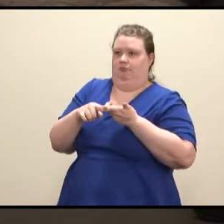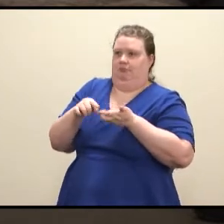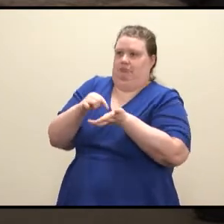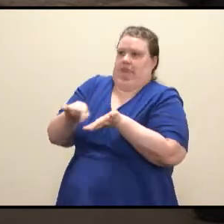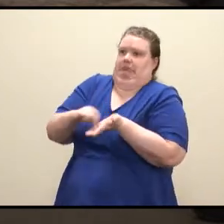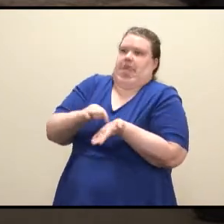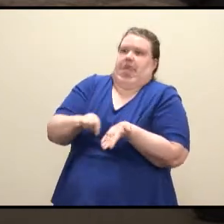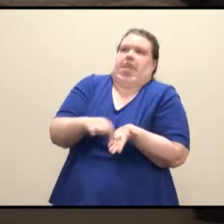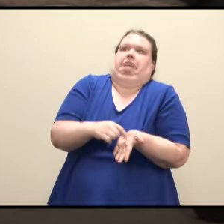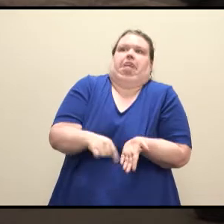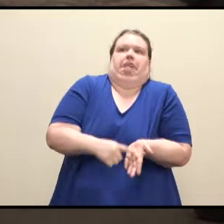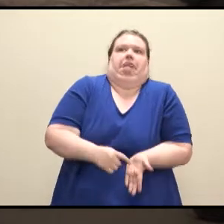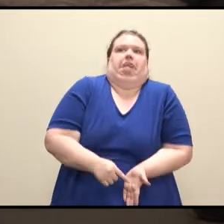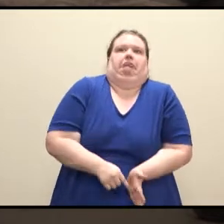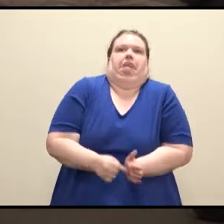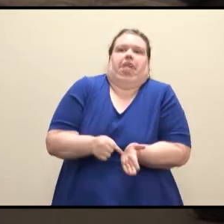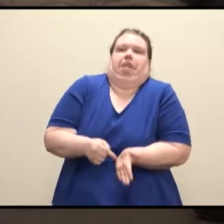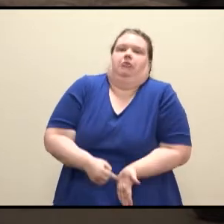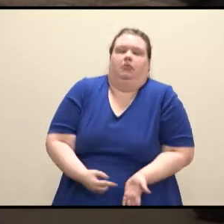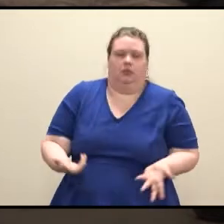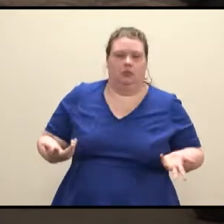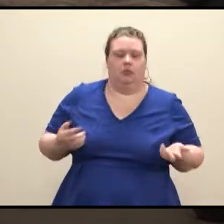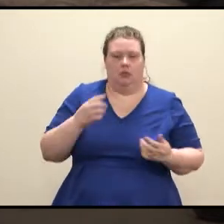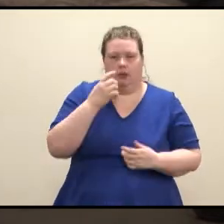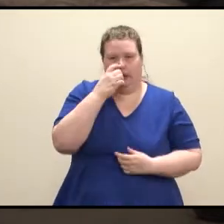we'll make every attempt to